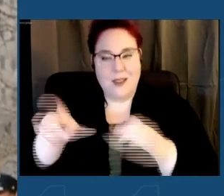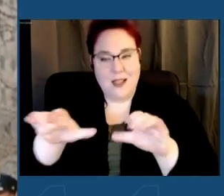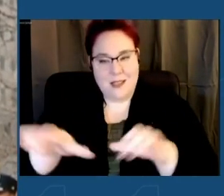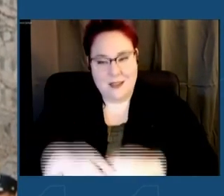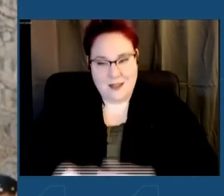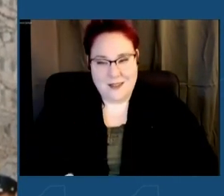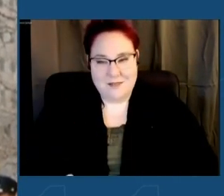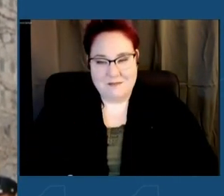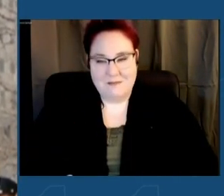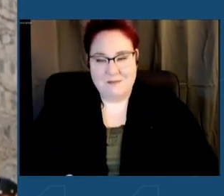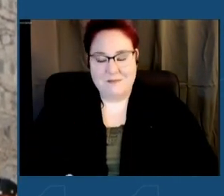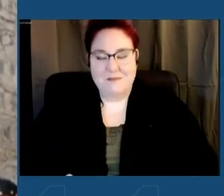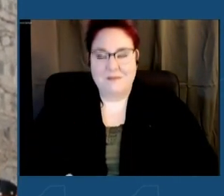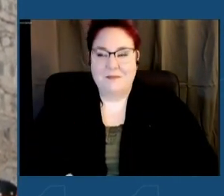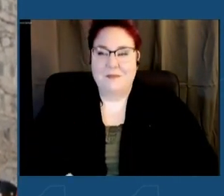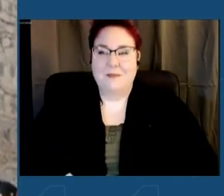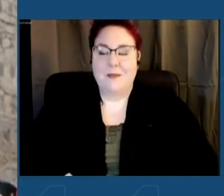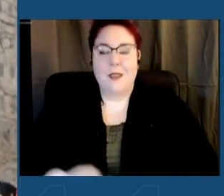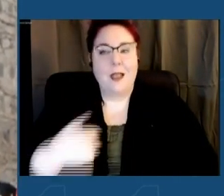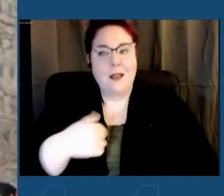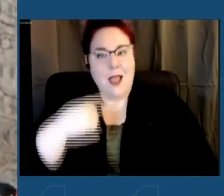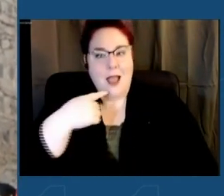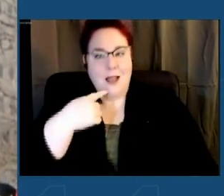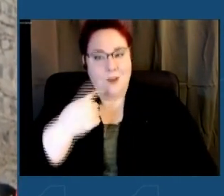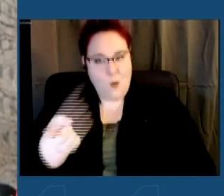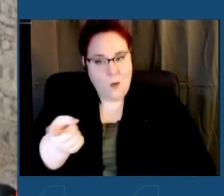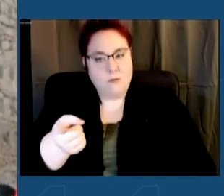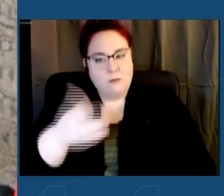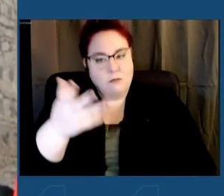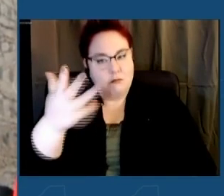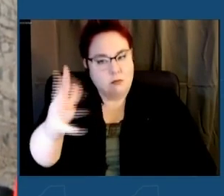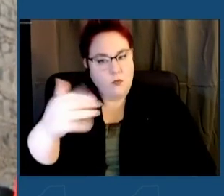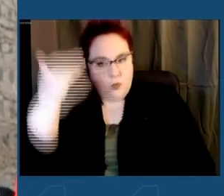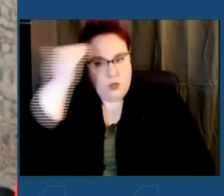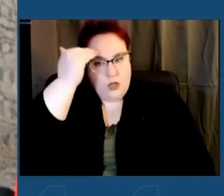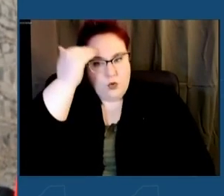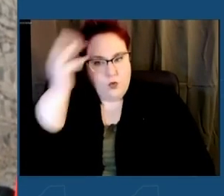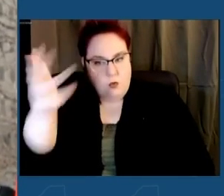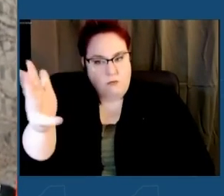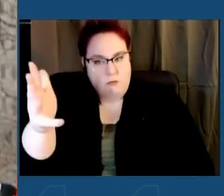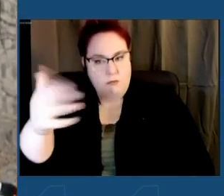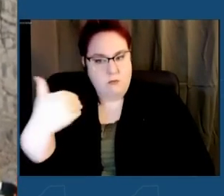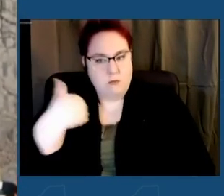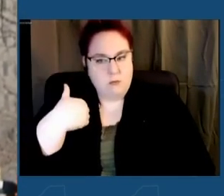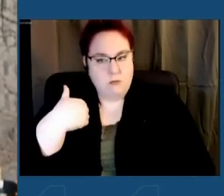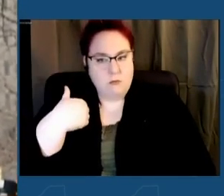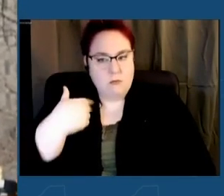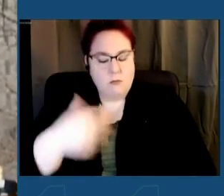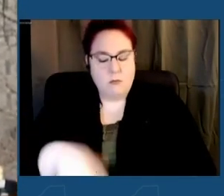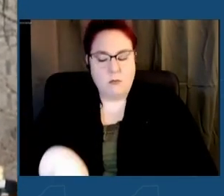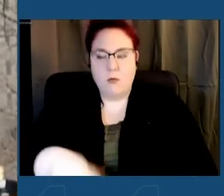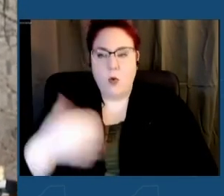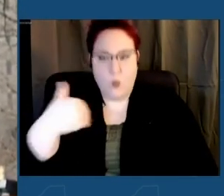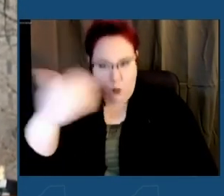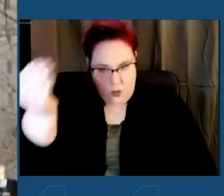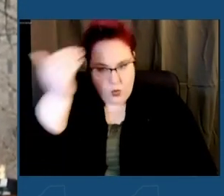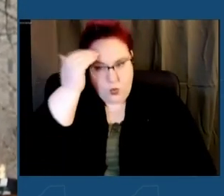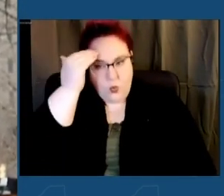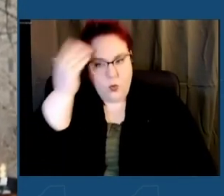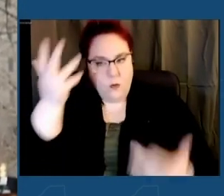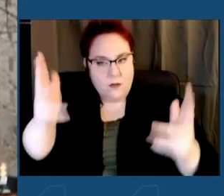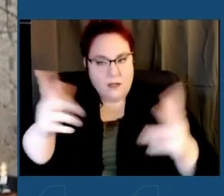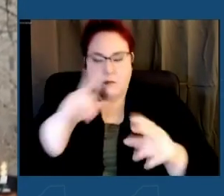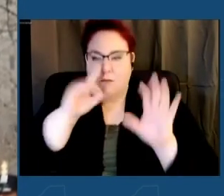And I told him that we knew that. We knew that it was very, very